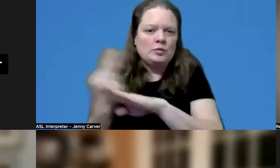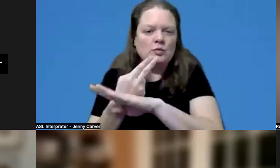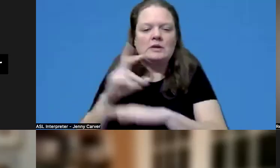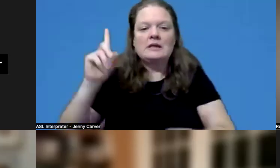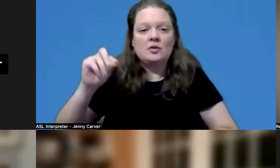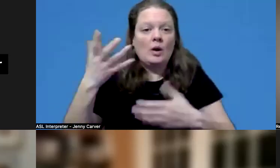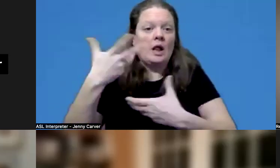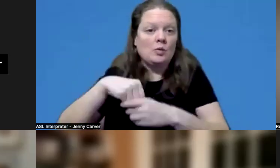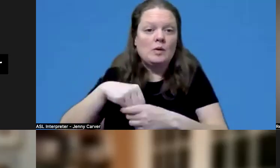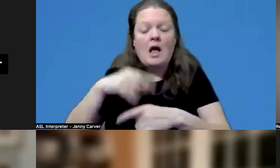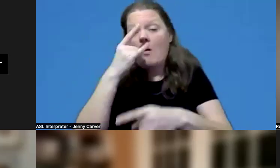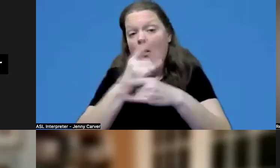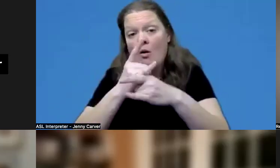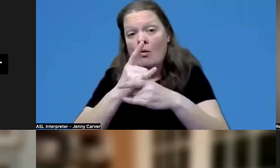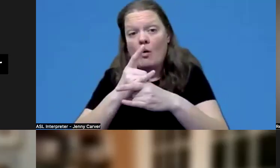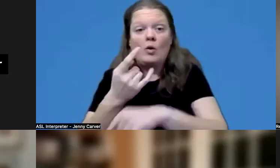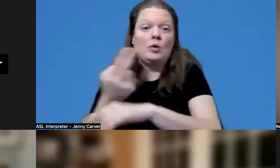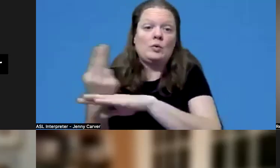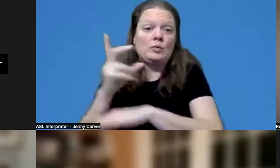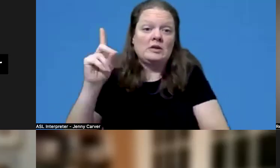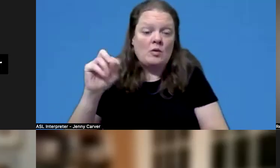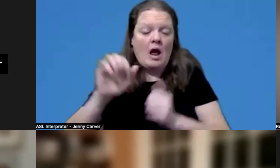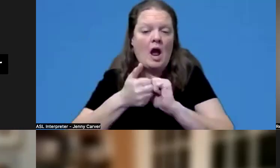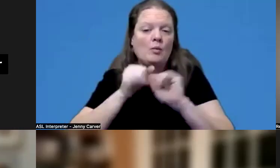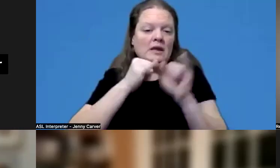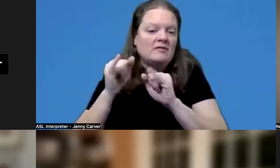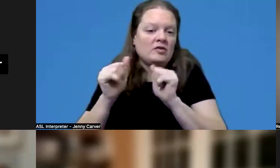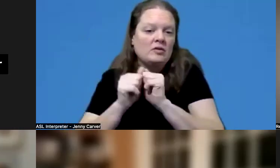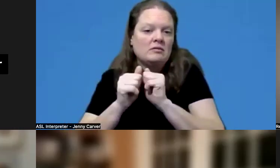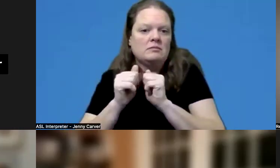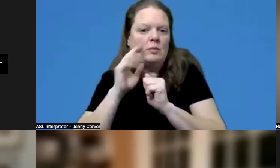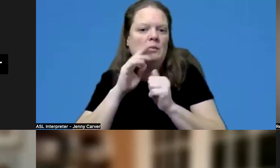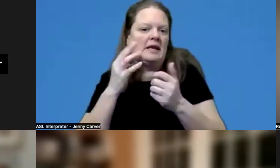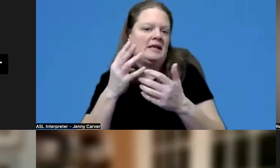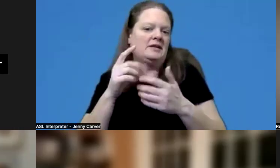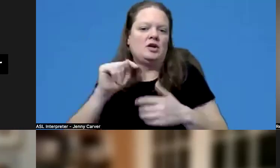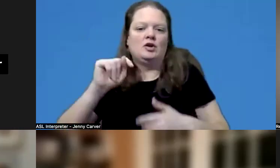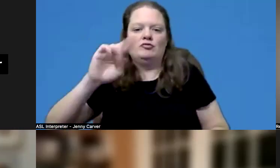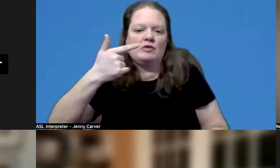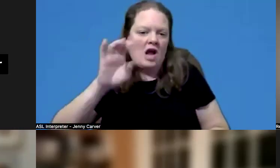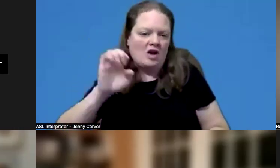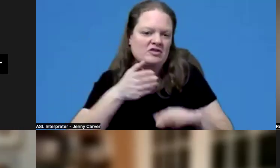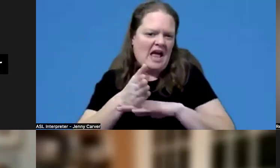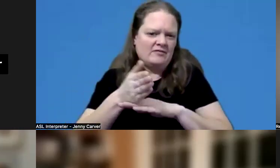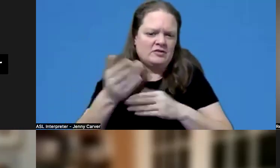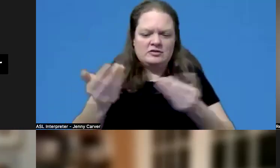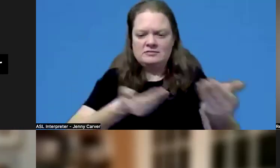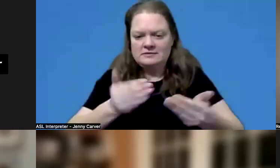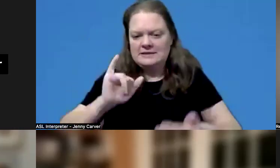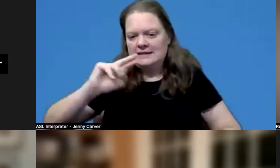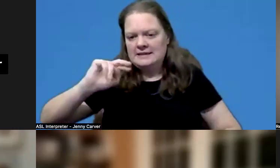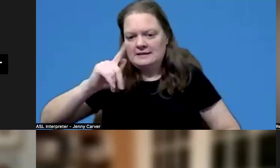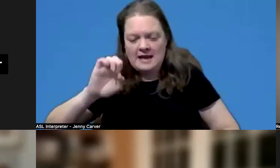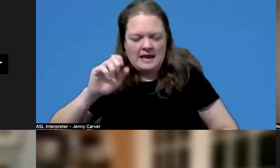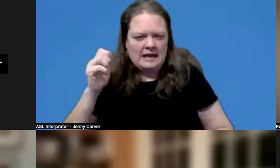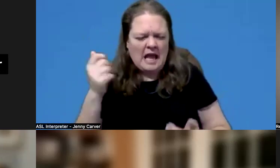alcohol use disorder. How will individuals in distress be triaged after intake? And I think you've addressed this some, but is there anything you'd